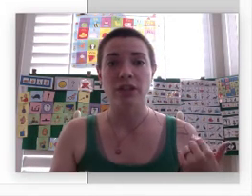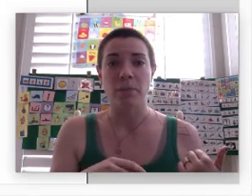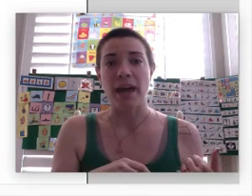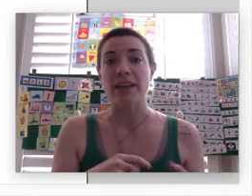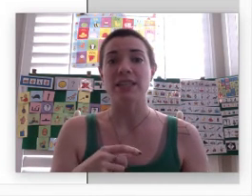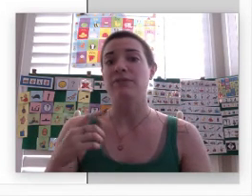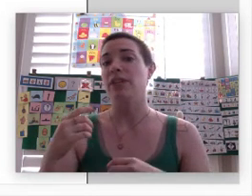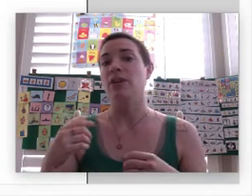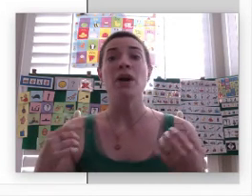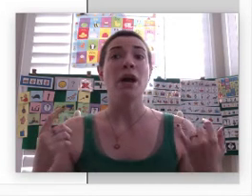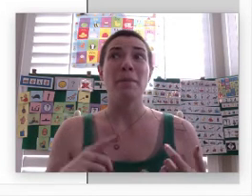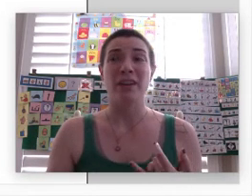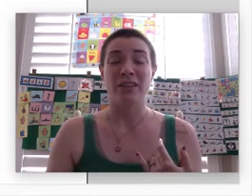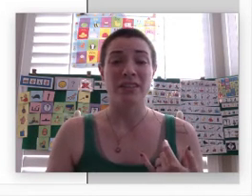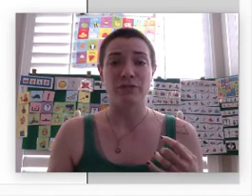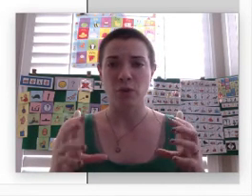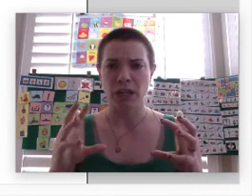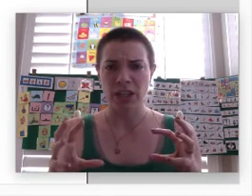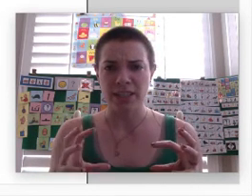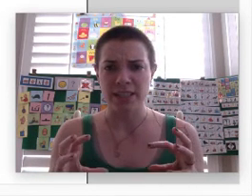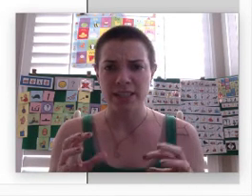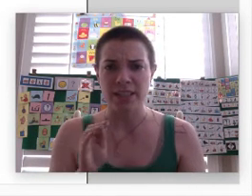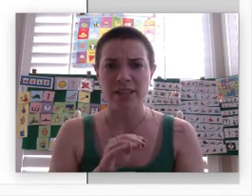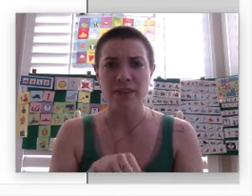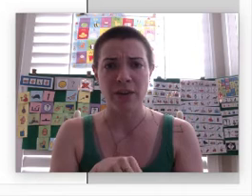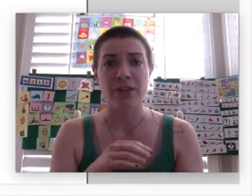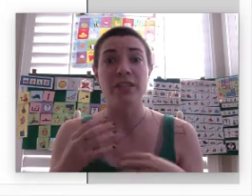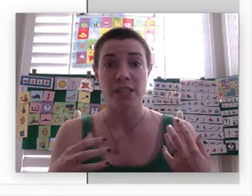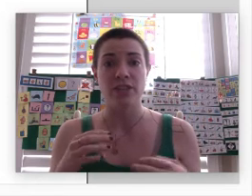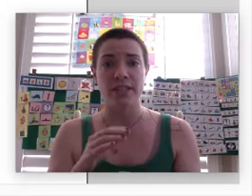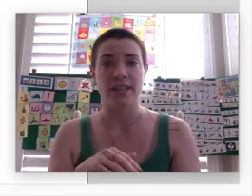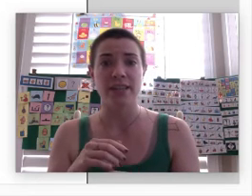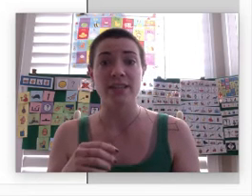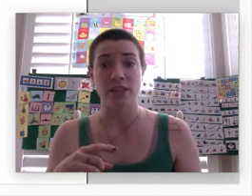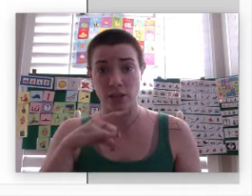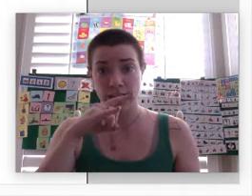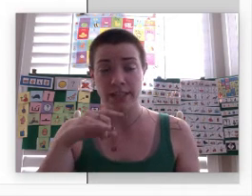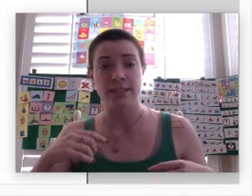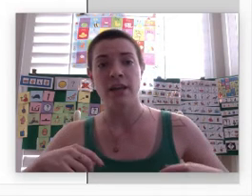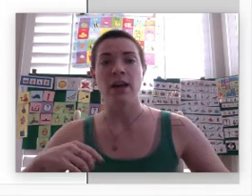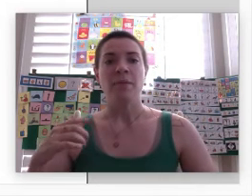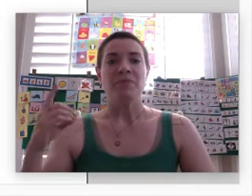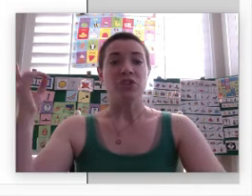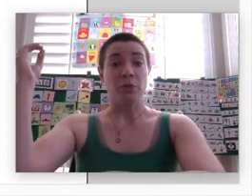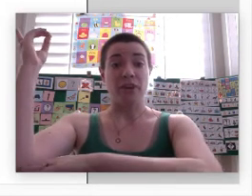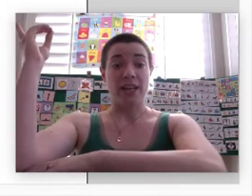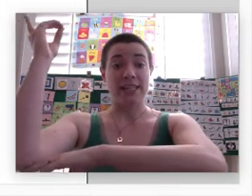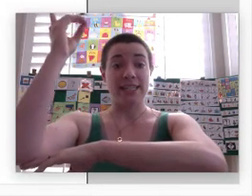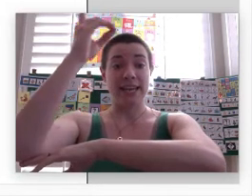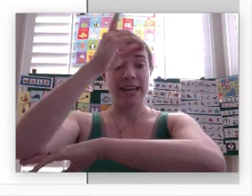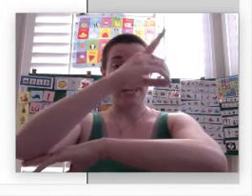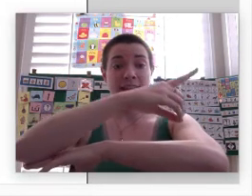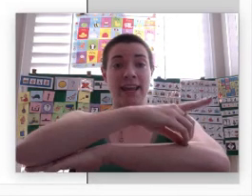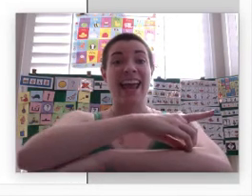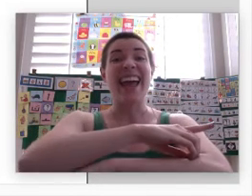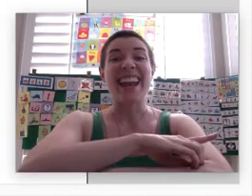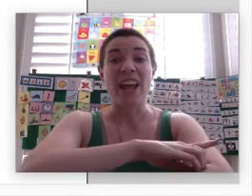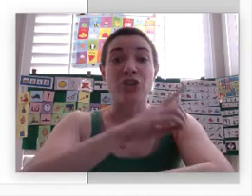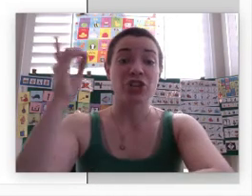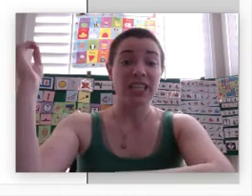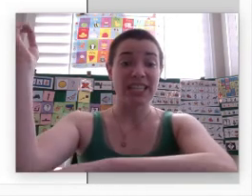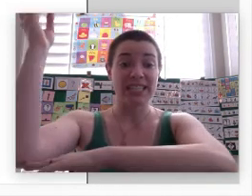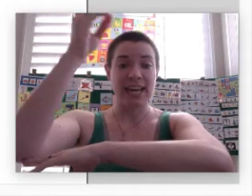you can look back at this video. Parents, if you want to look at the details of how to teach these signs to your kids. So we've got day,